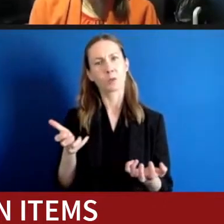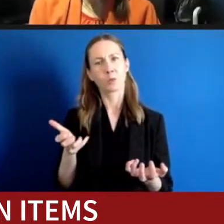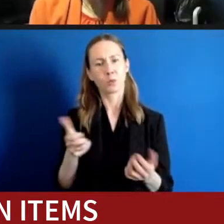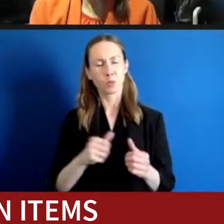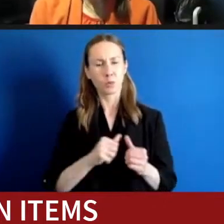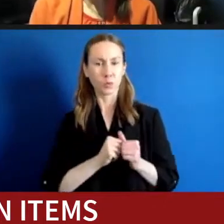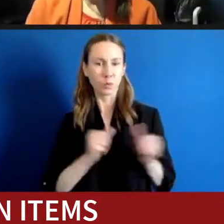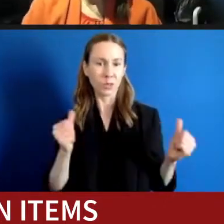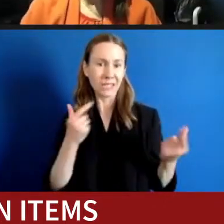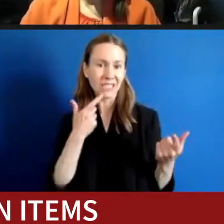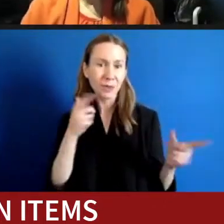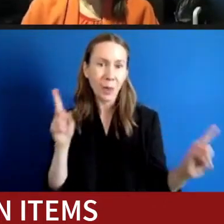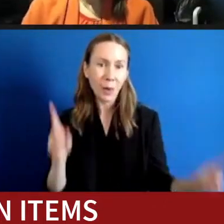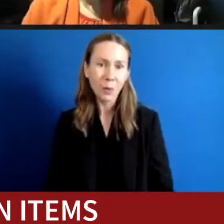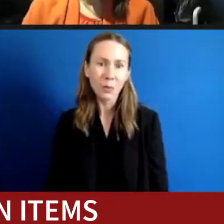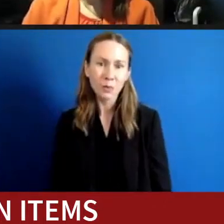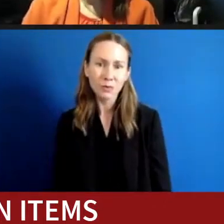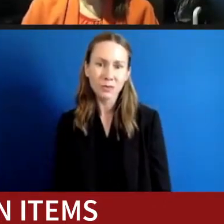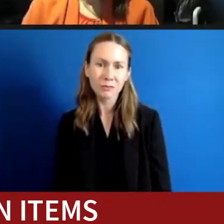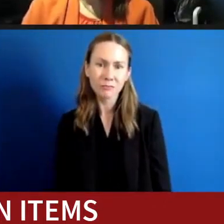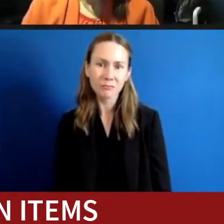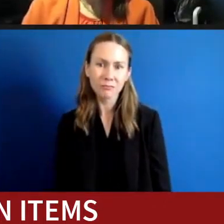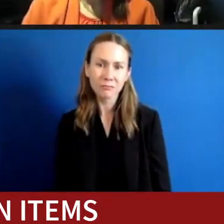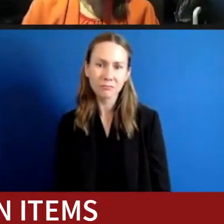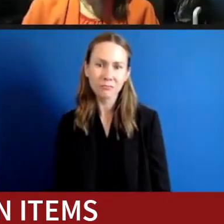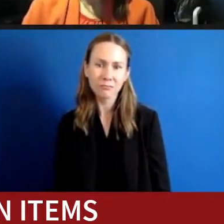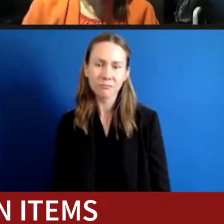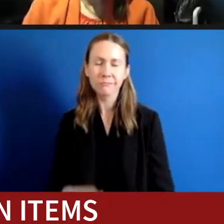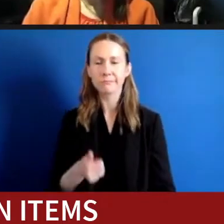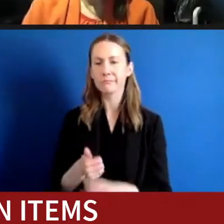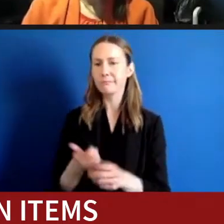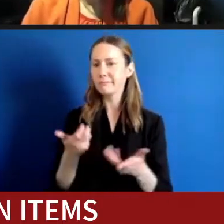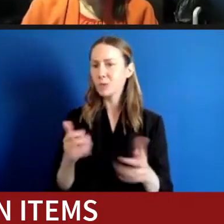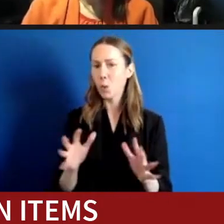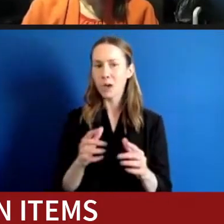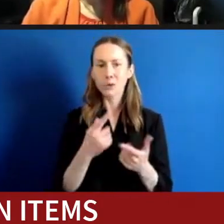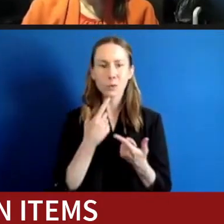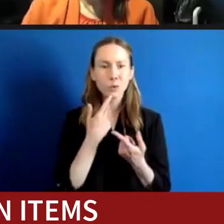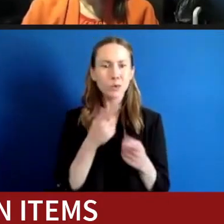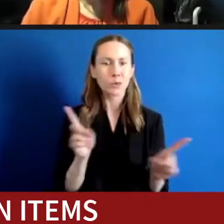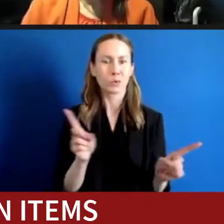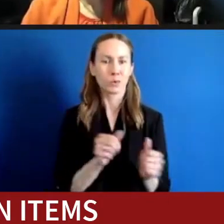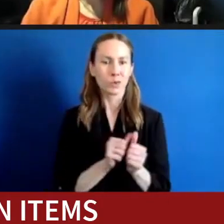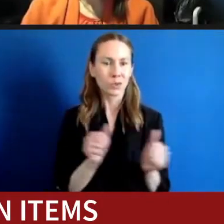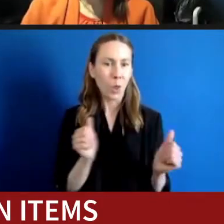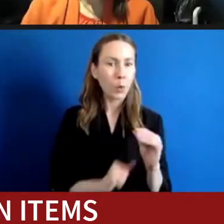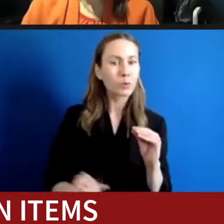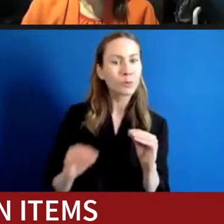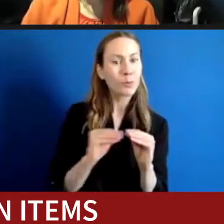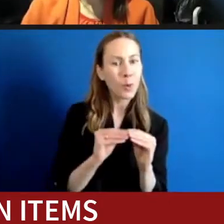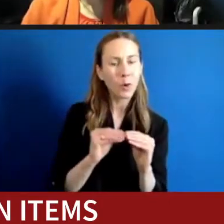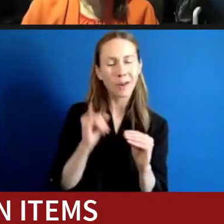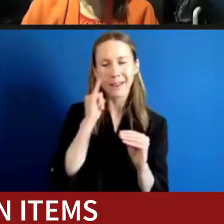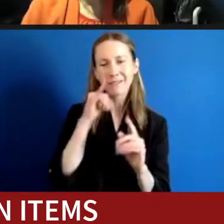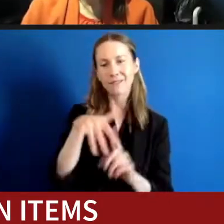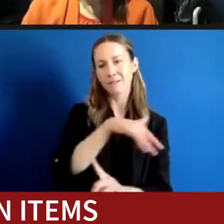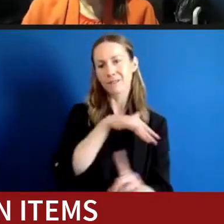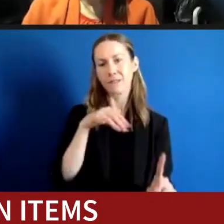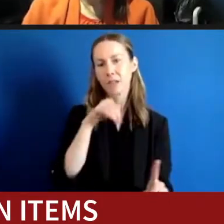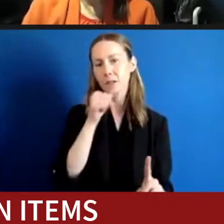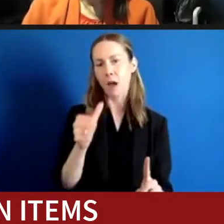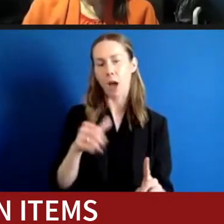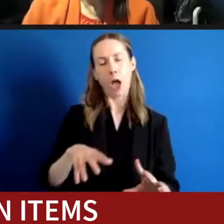disclose. And they may not want to disclose even more when the environment is not